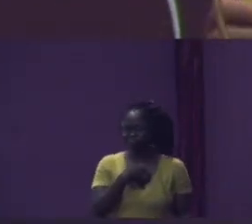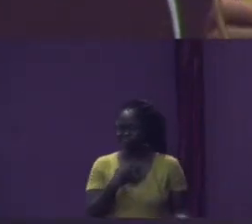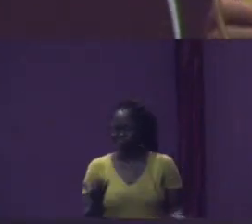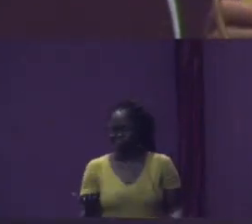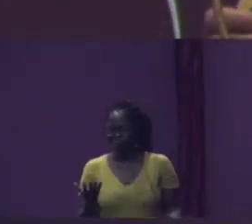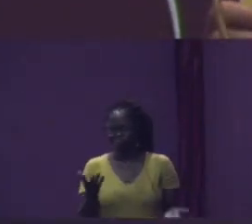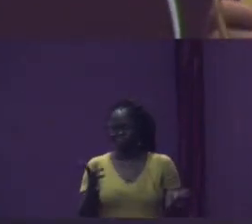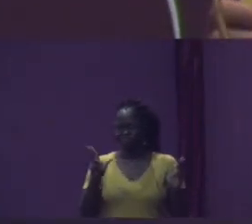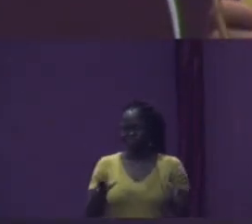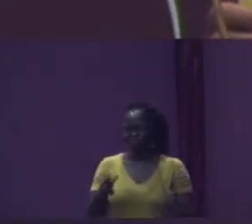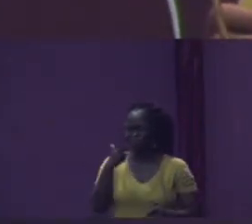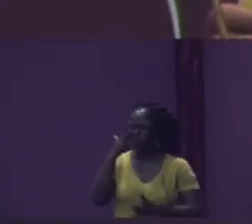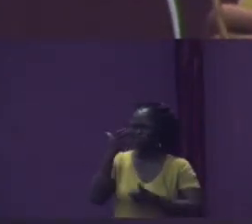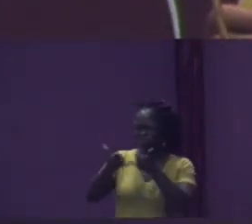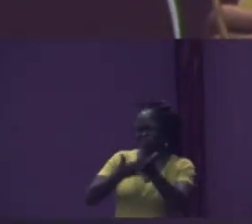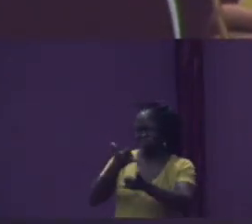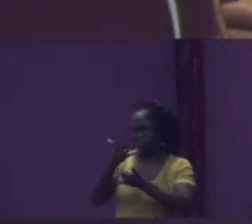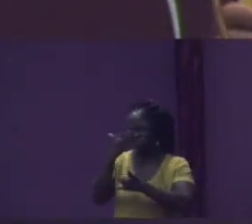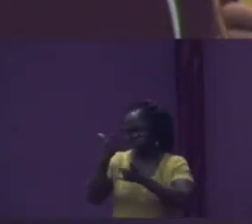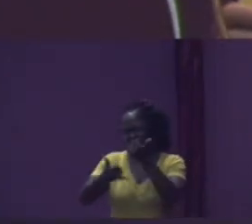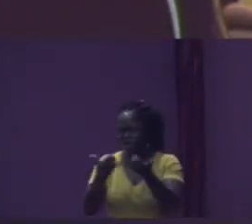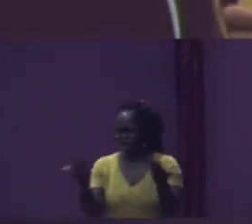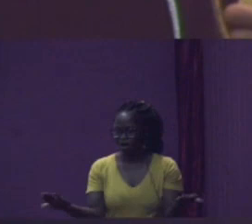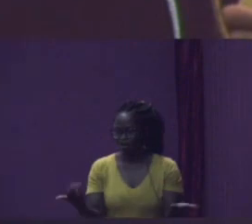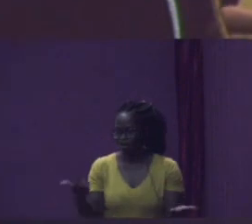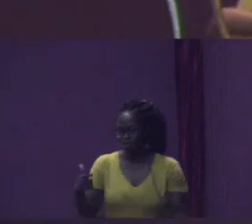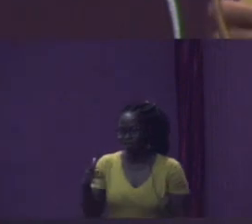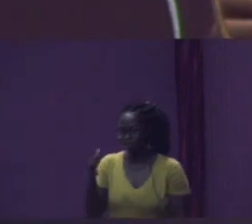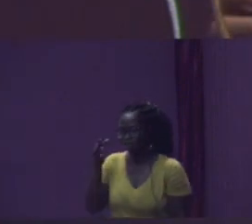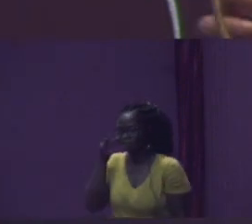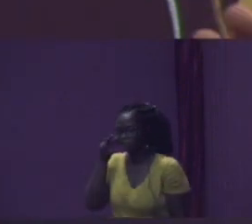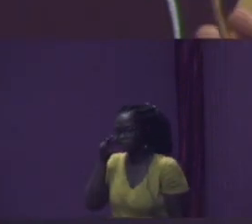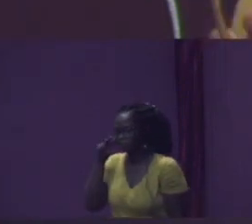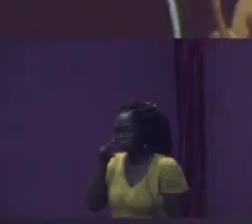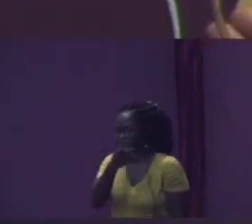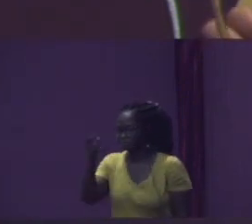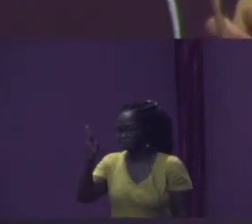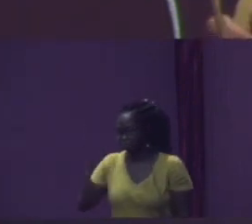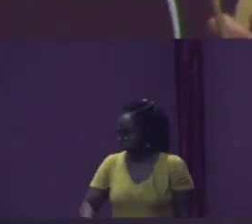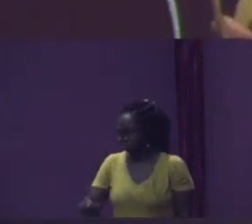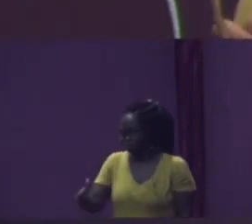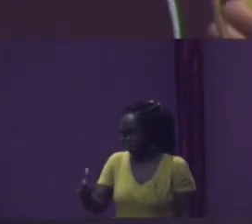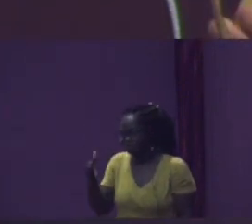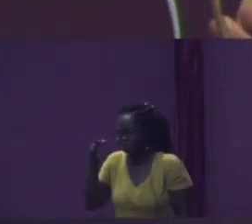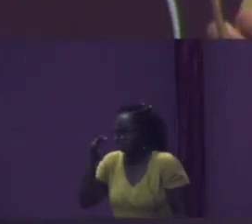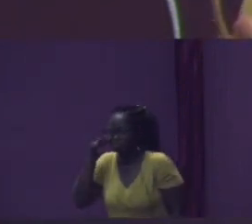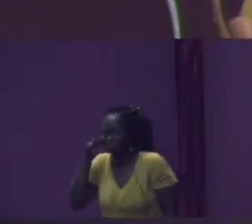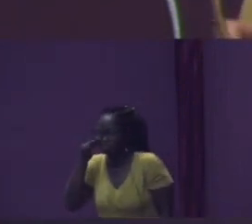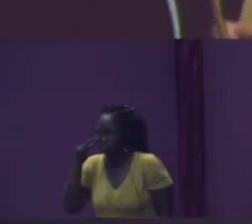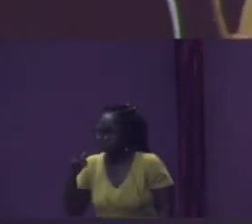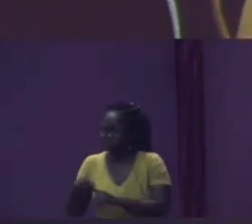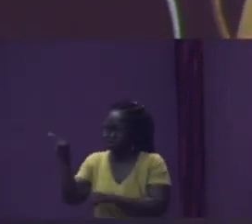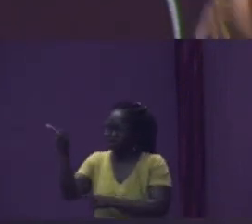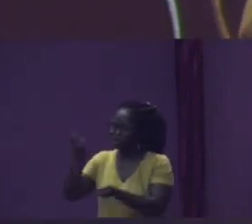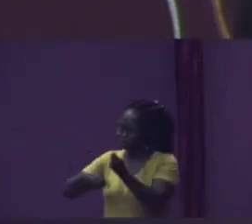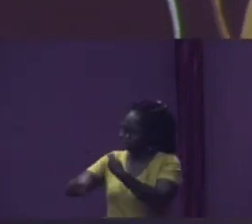Rico. But, the economic situation is terrible. The hurricane made it worse. And